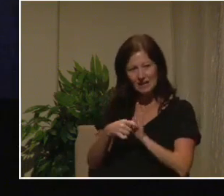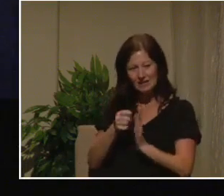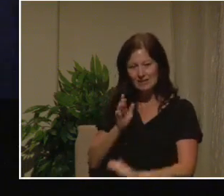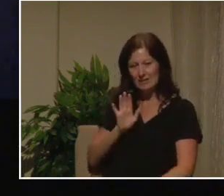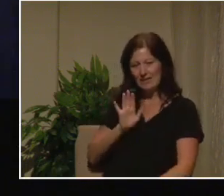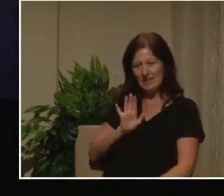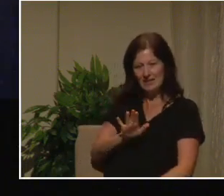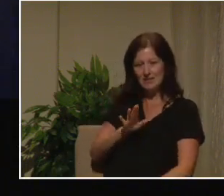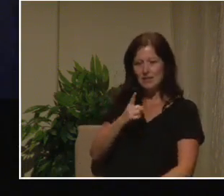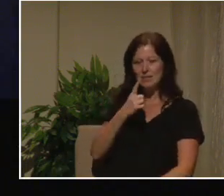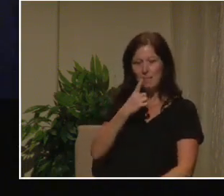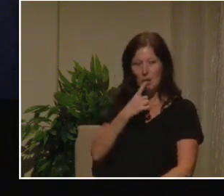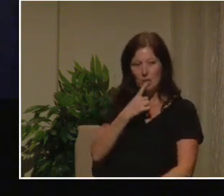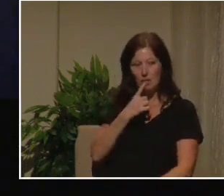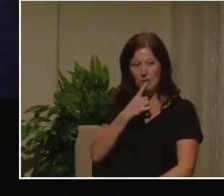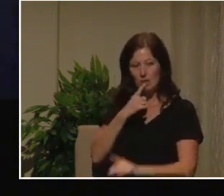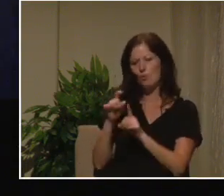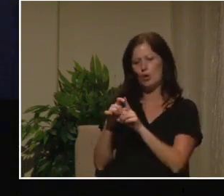impure,